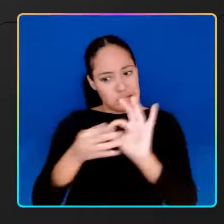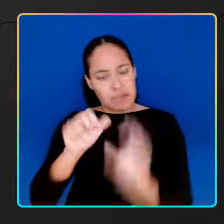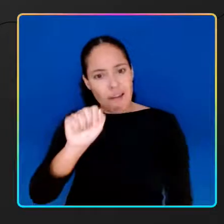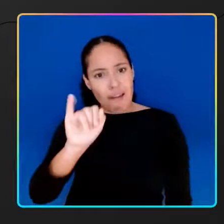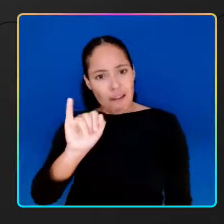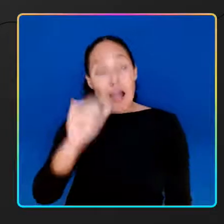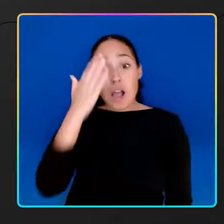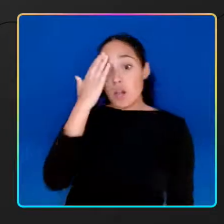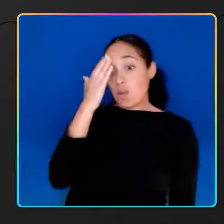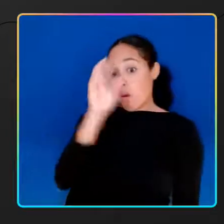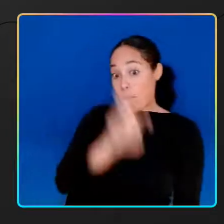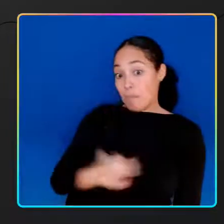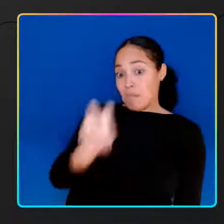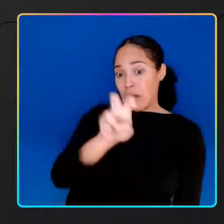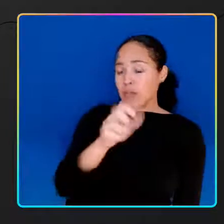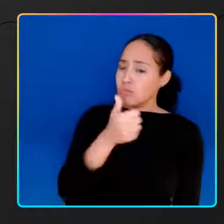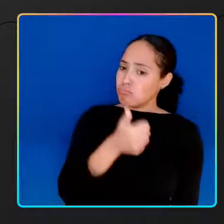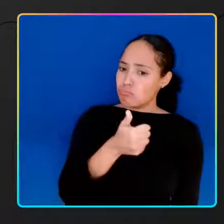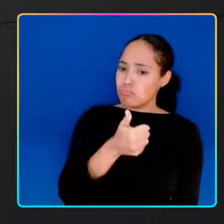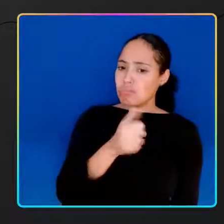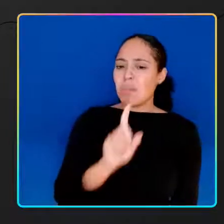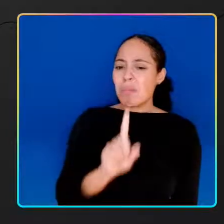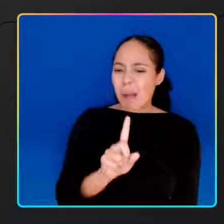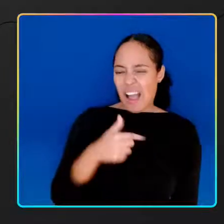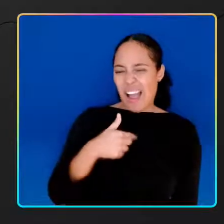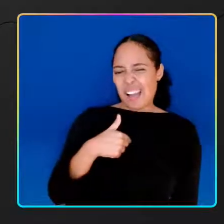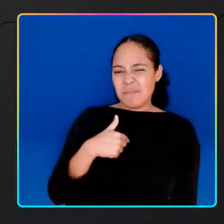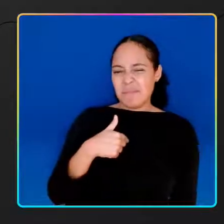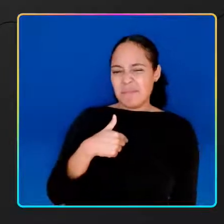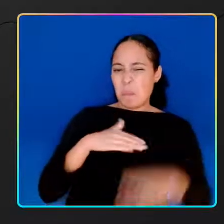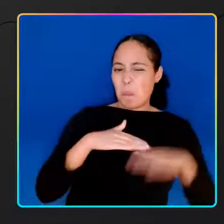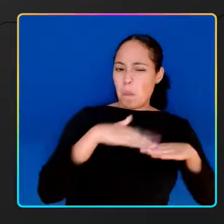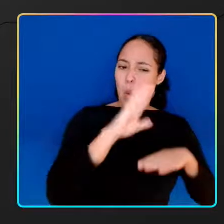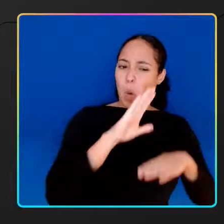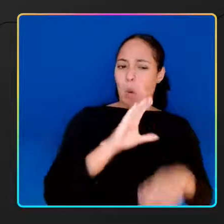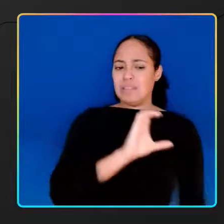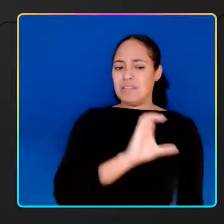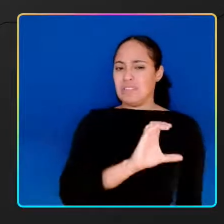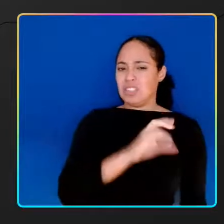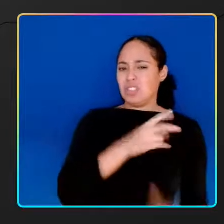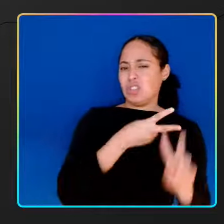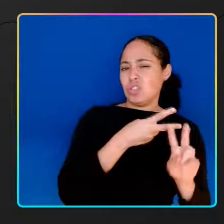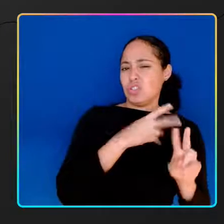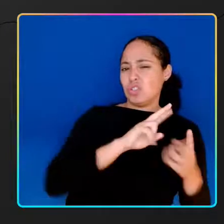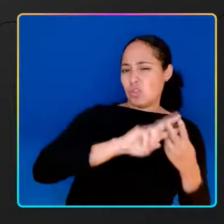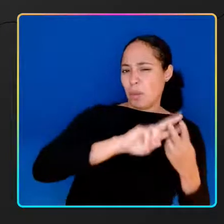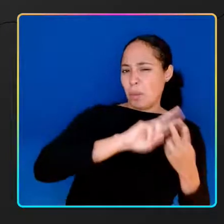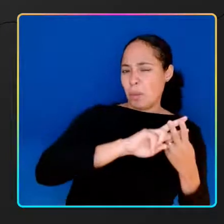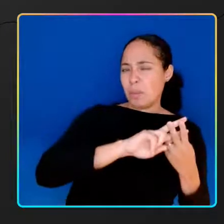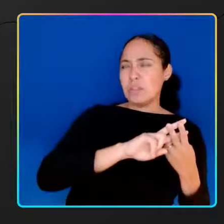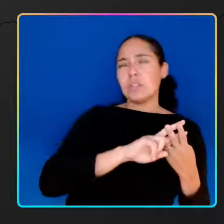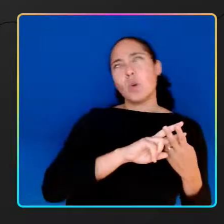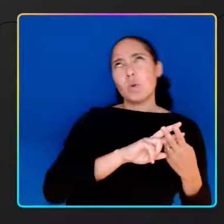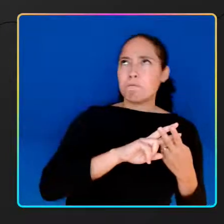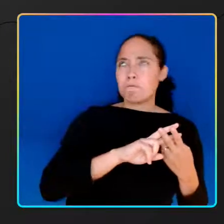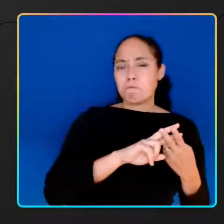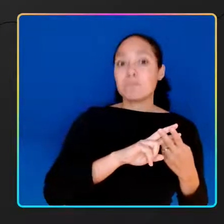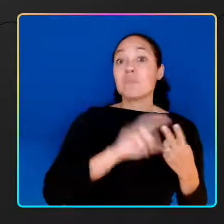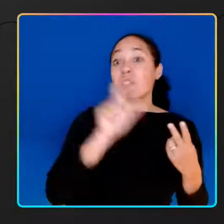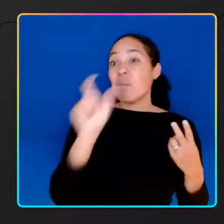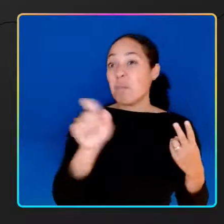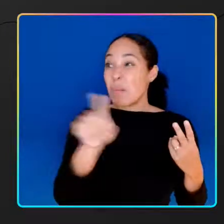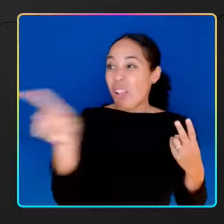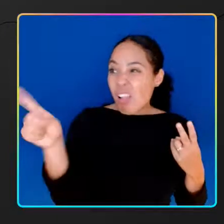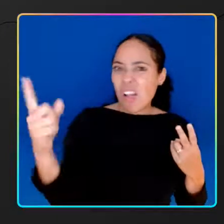away a bit from C sharp environment, a bit more in data part. So that's a part that I get questioned from people, but